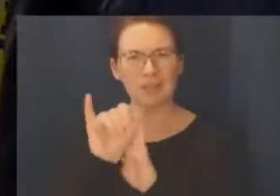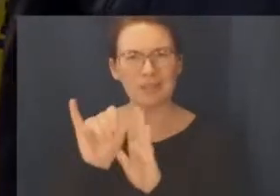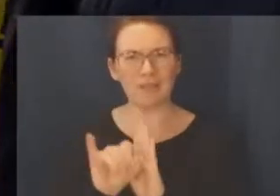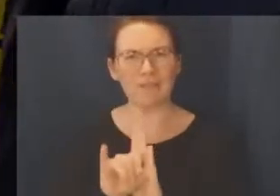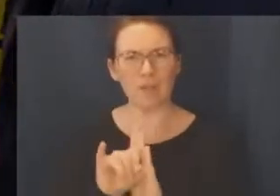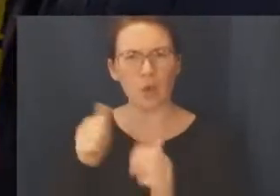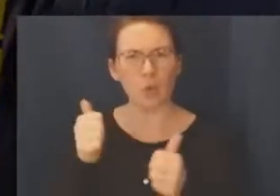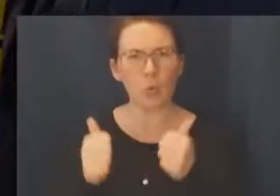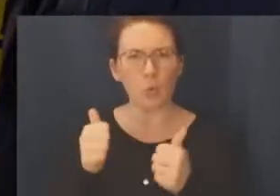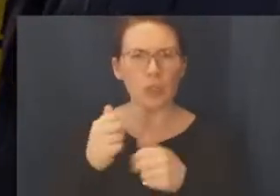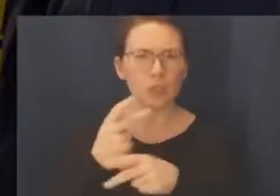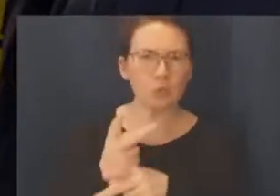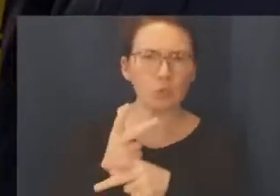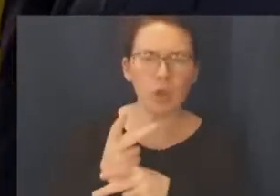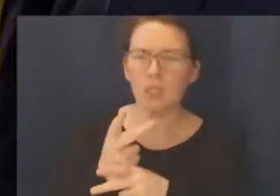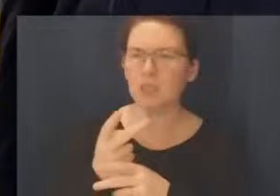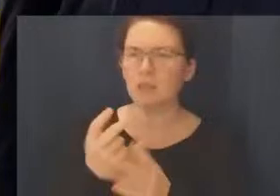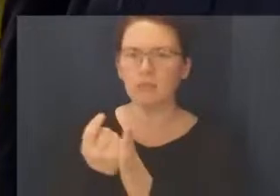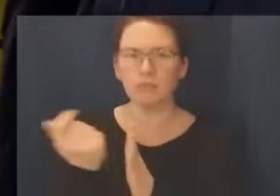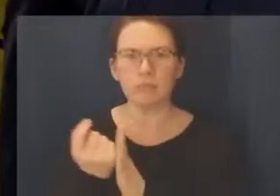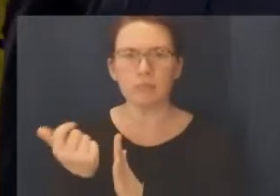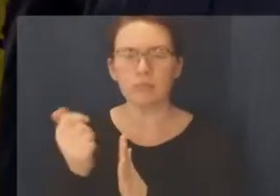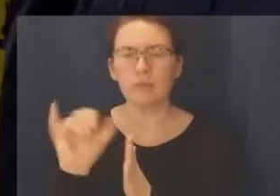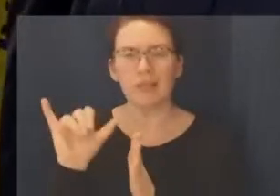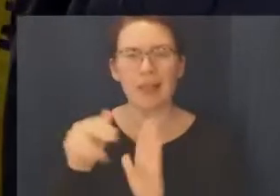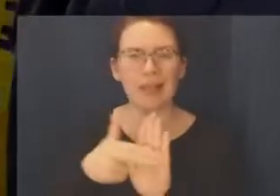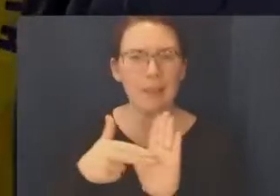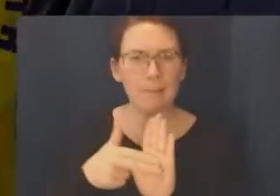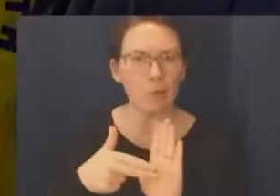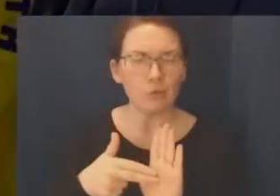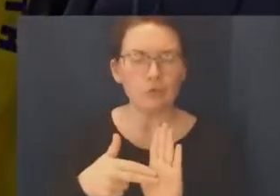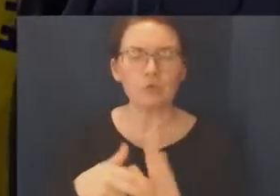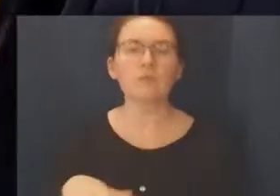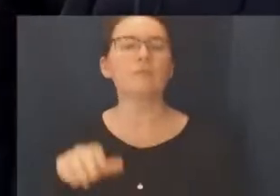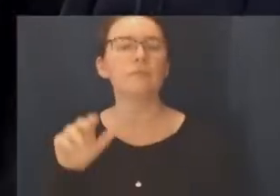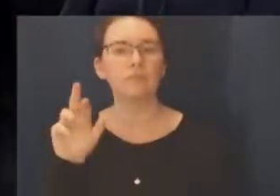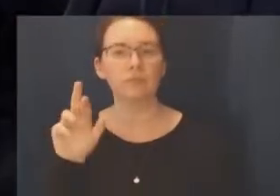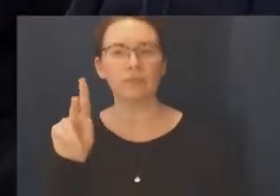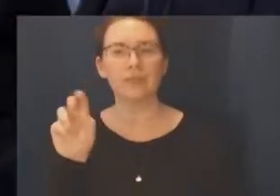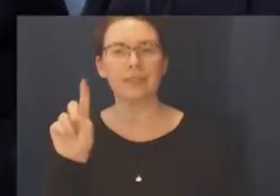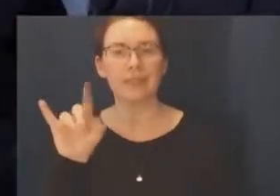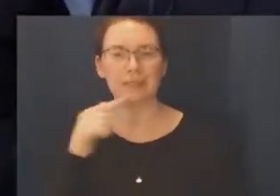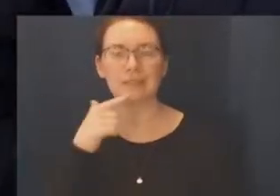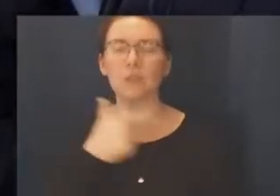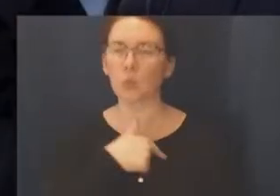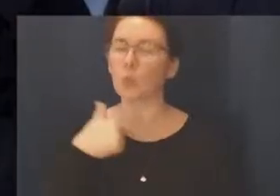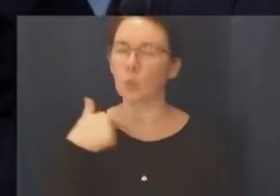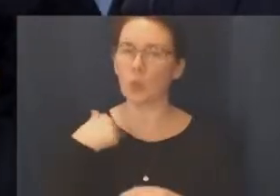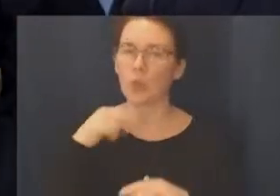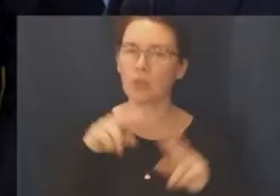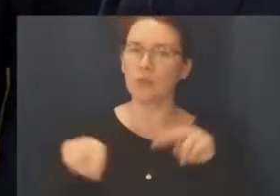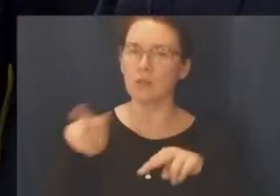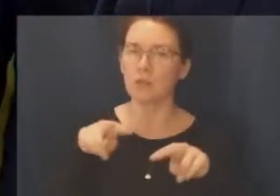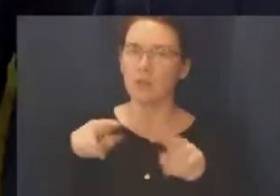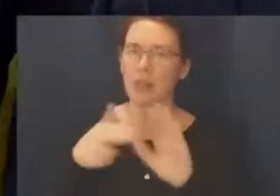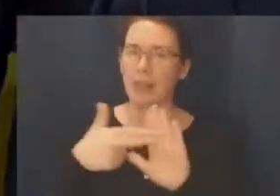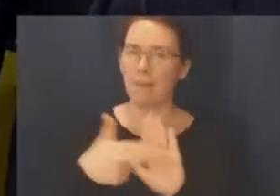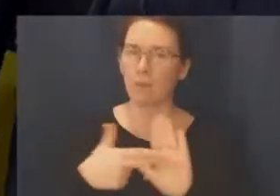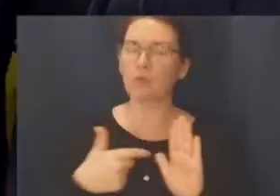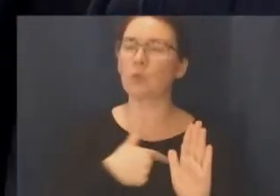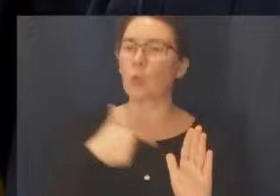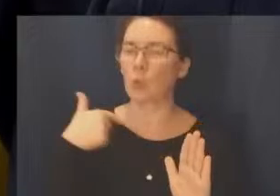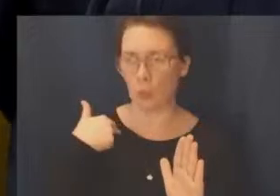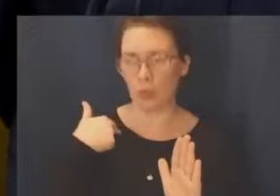Such as labeling or? We're looking at labeling. Labeling, we have to go to Congress for.